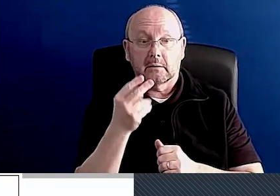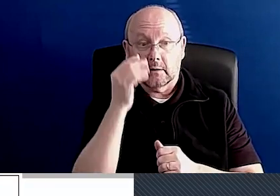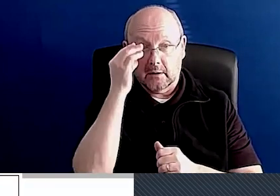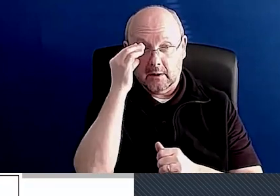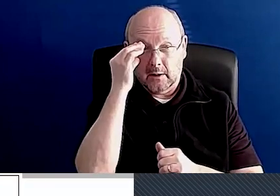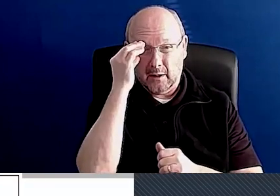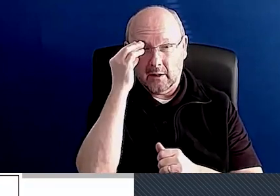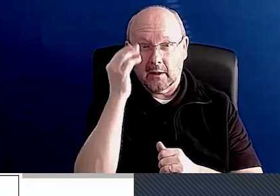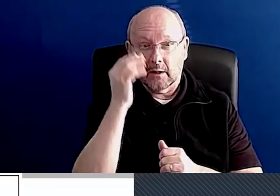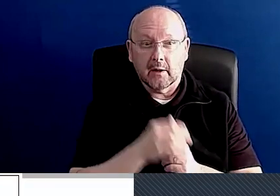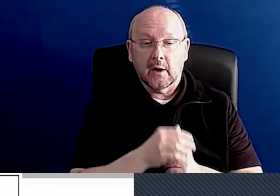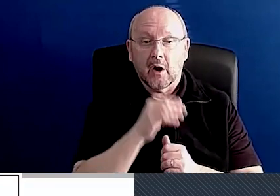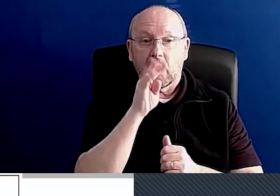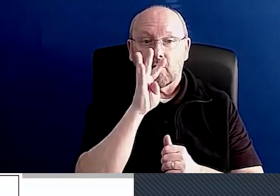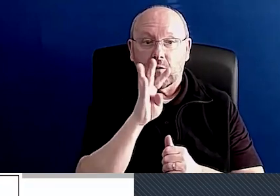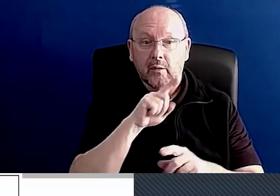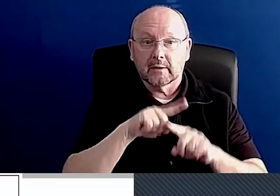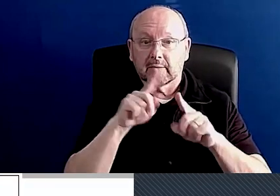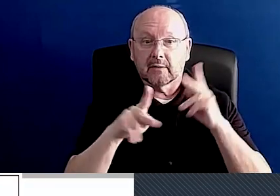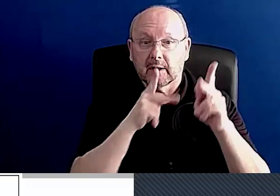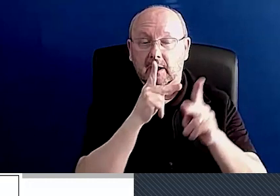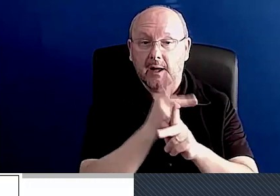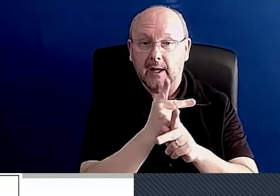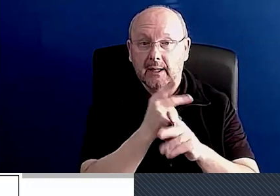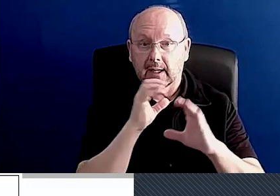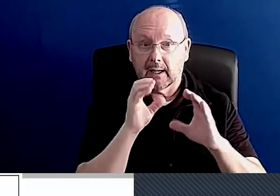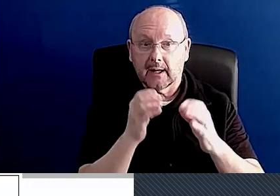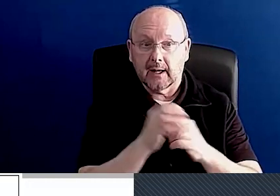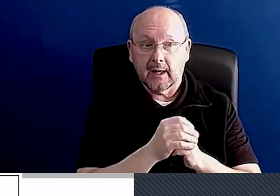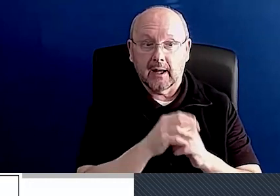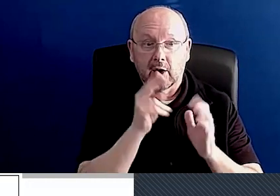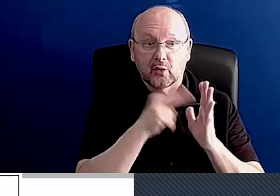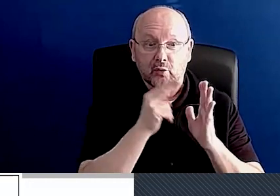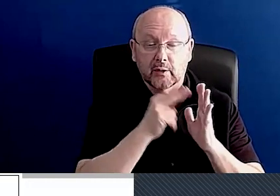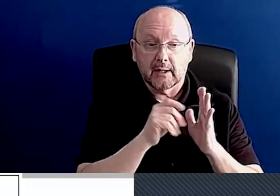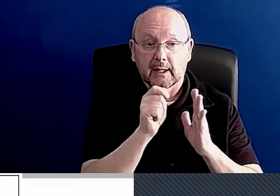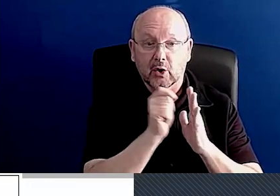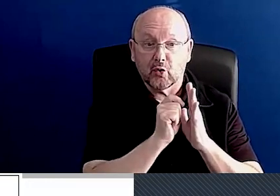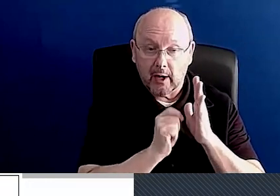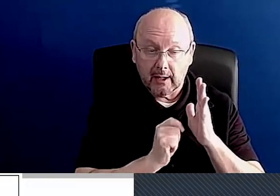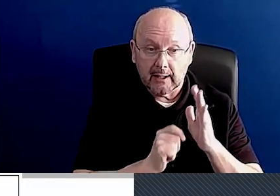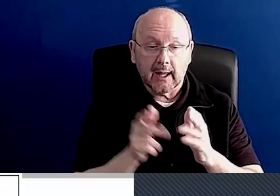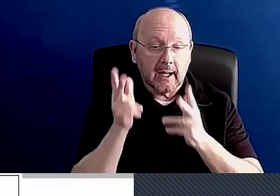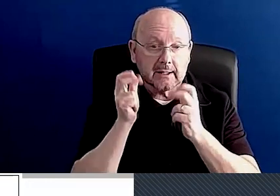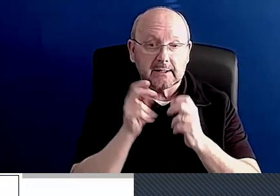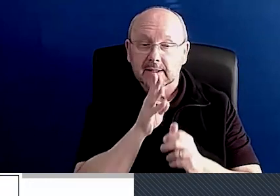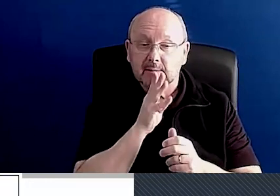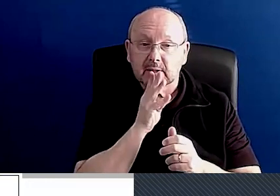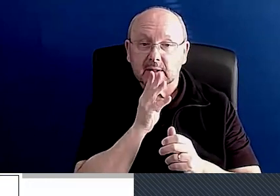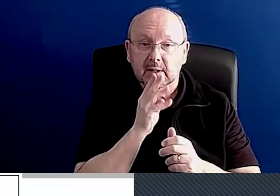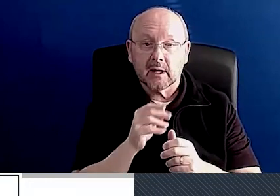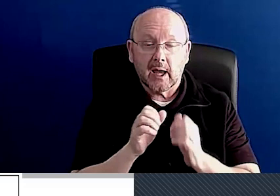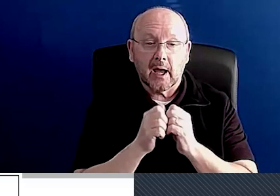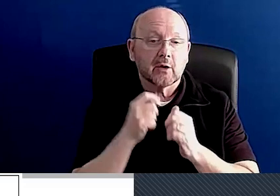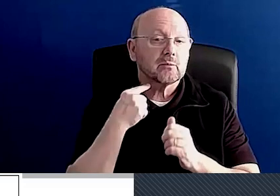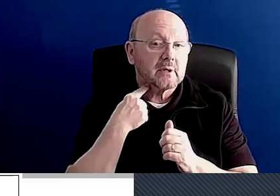You see that we have 4 different types of classes: reading and writing, listening and speaking, pronunciation, and then